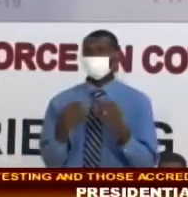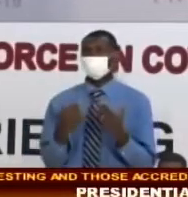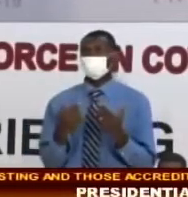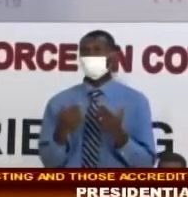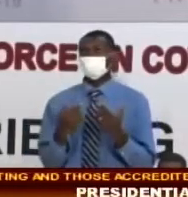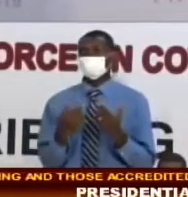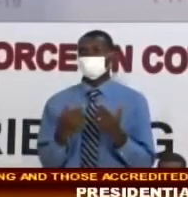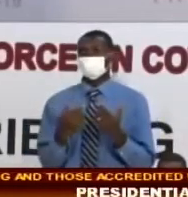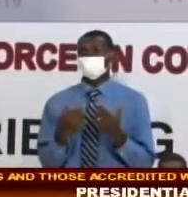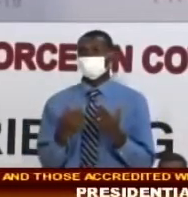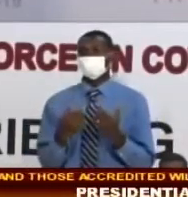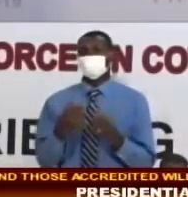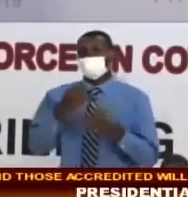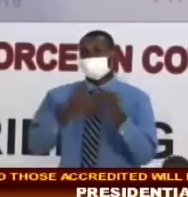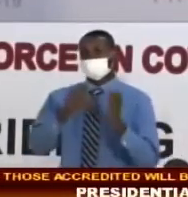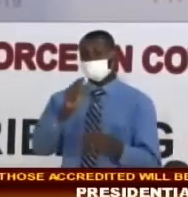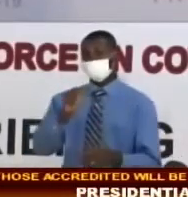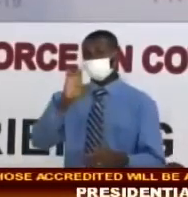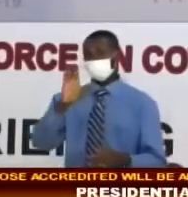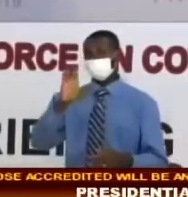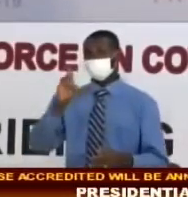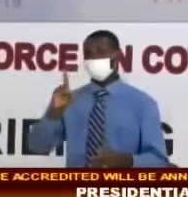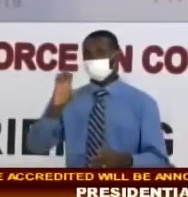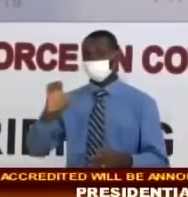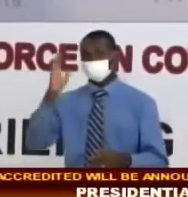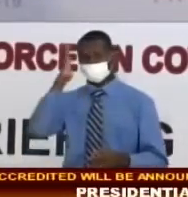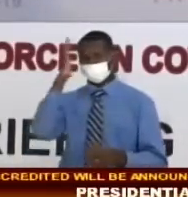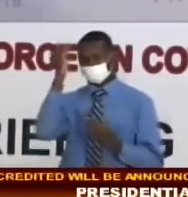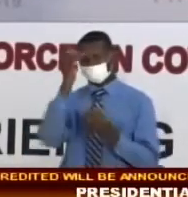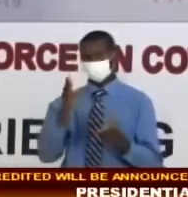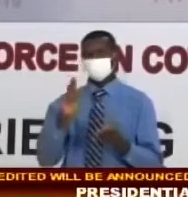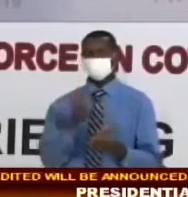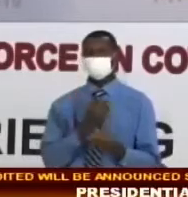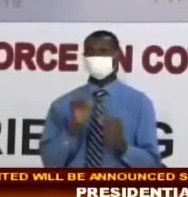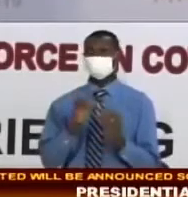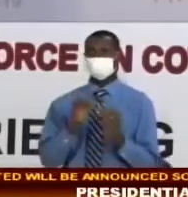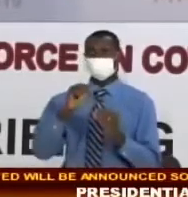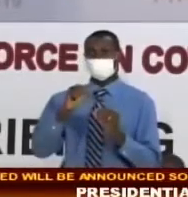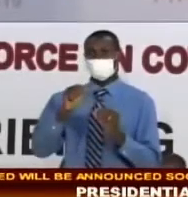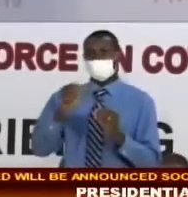and the NCDC will give us an update on it.